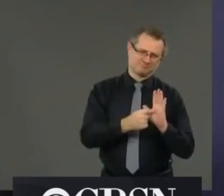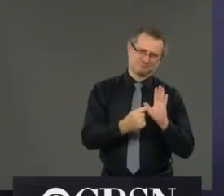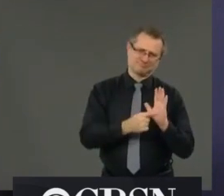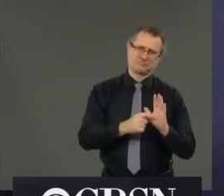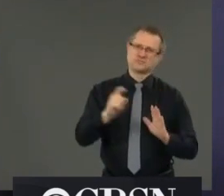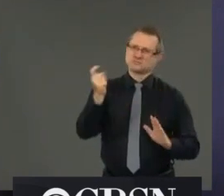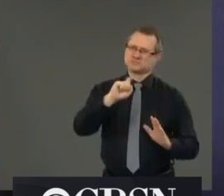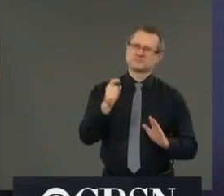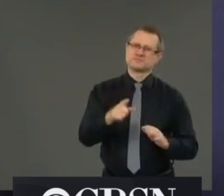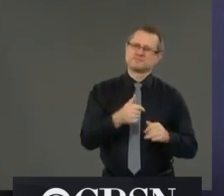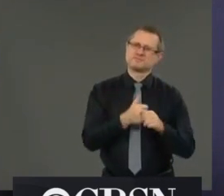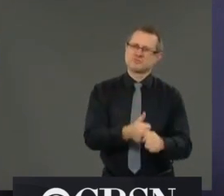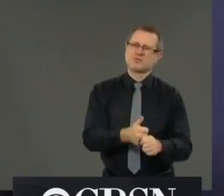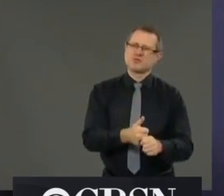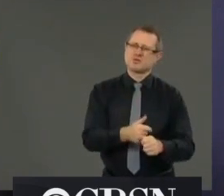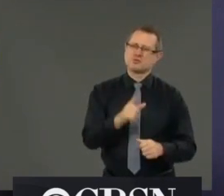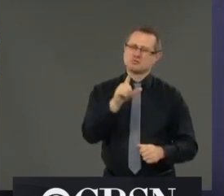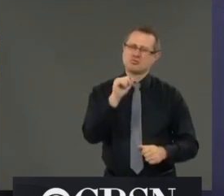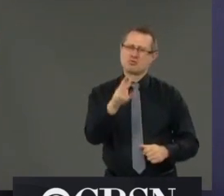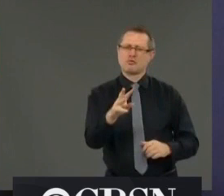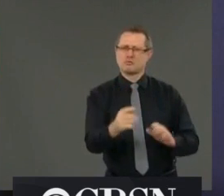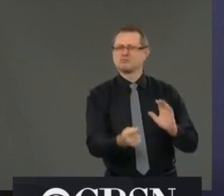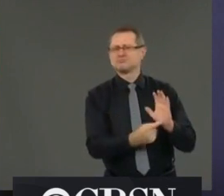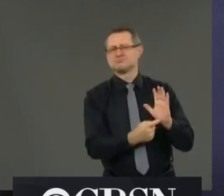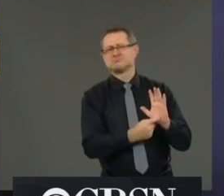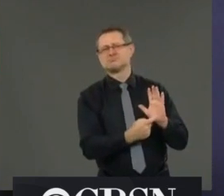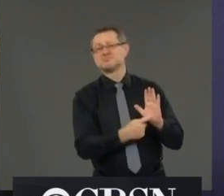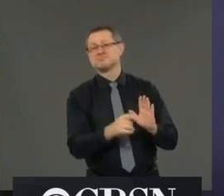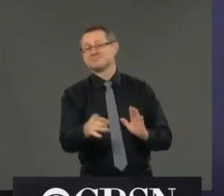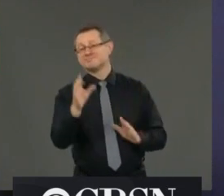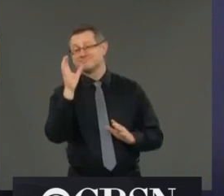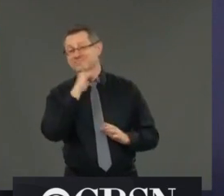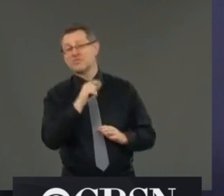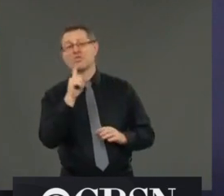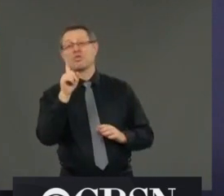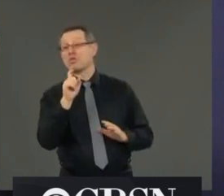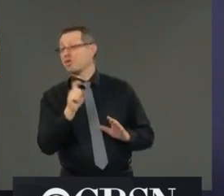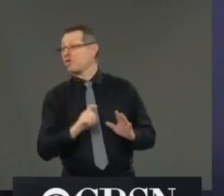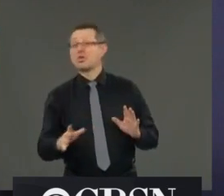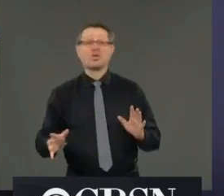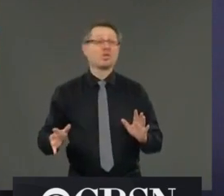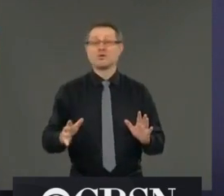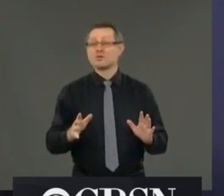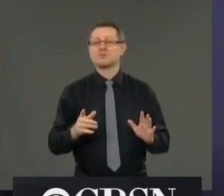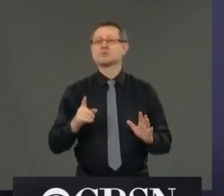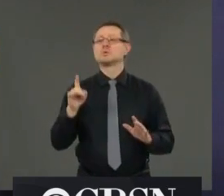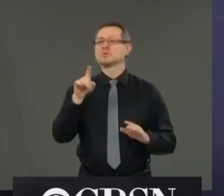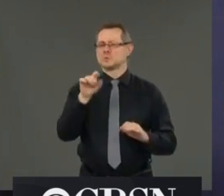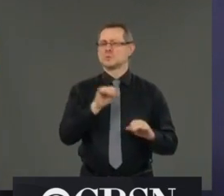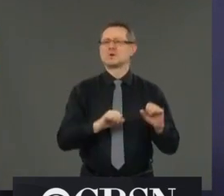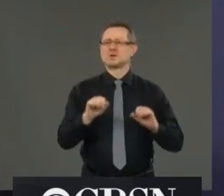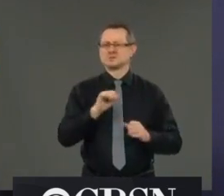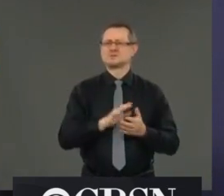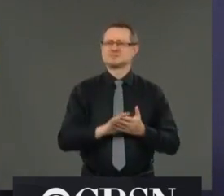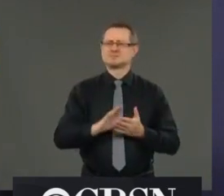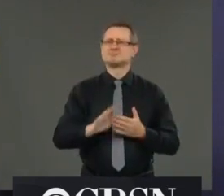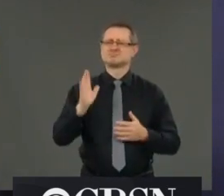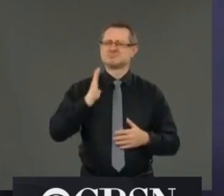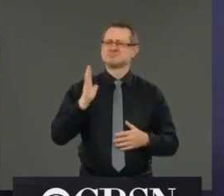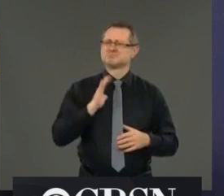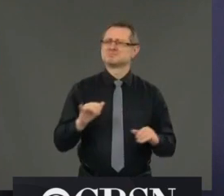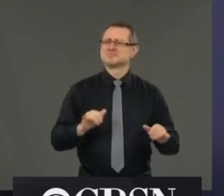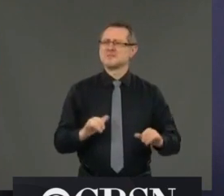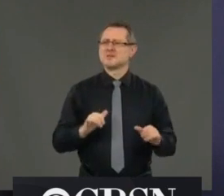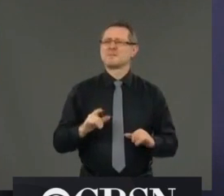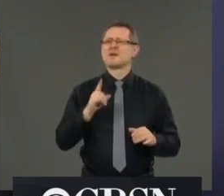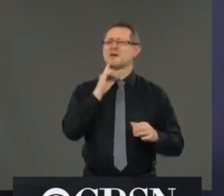Enforce the law. And when you miss it, clean it up and take it off, like we used to do. How do you clean it up? Well, look, there's